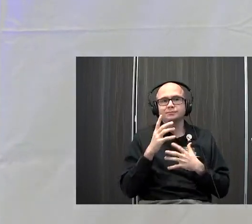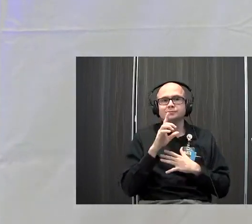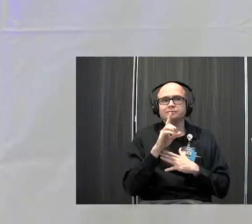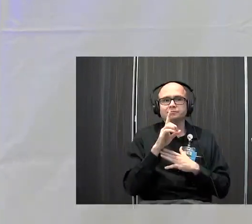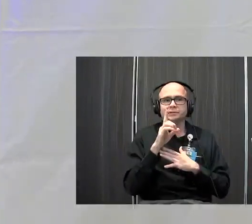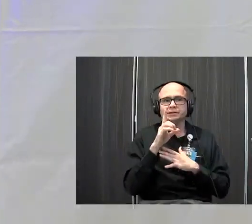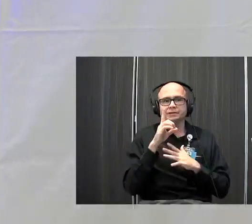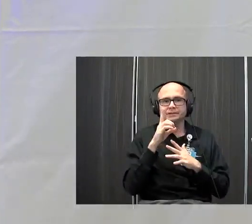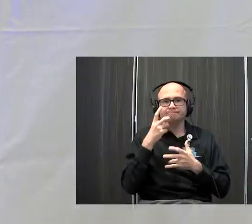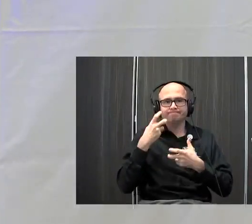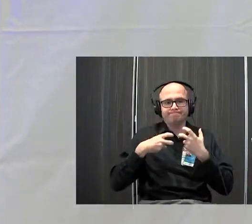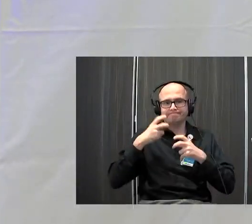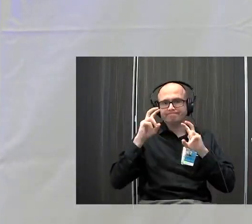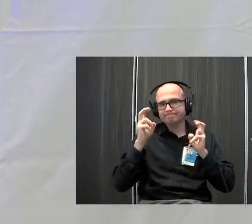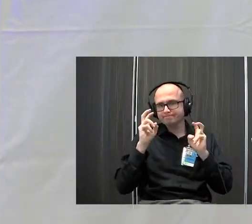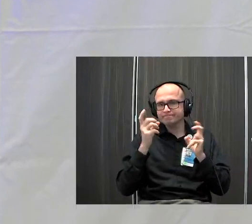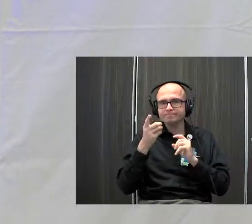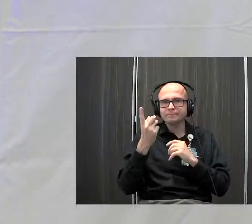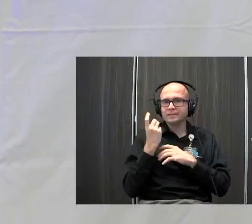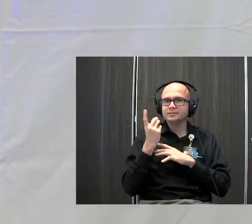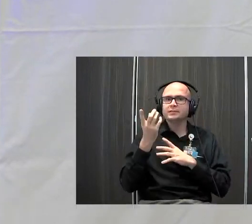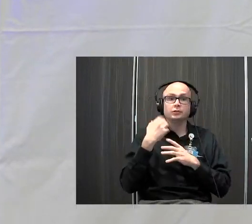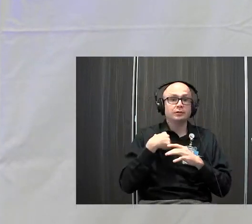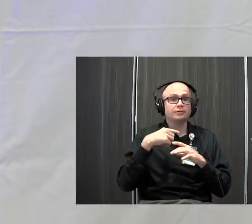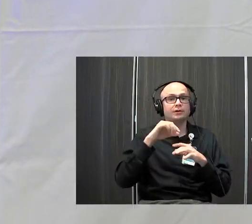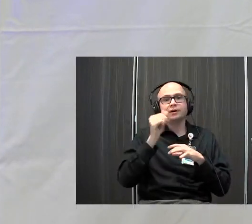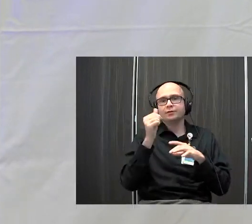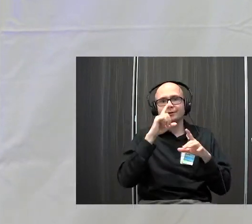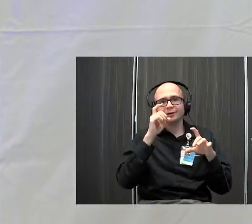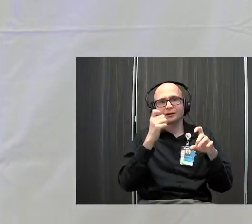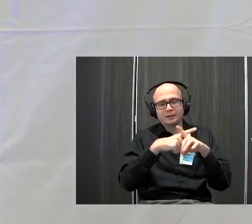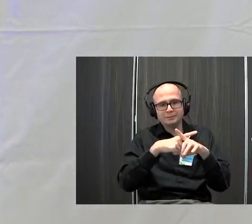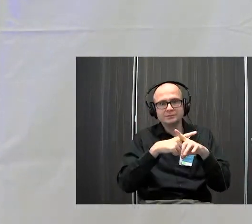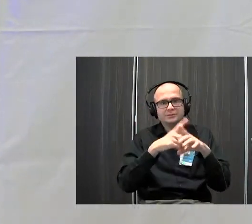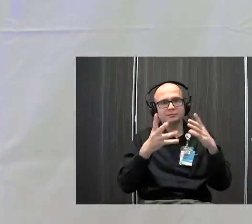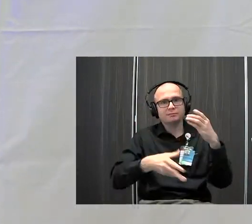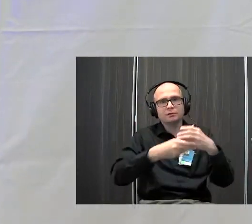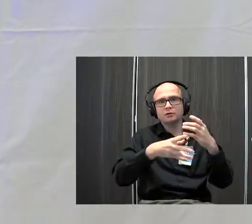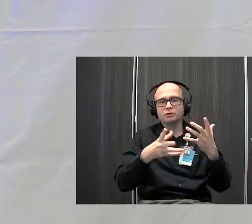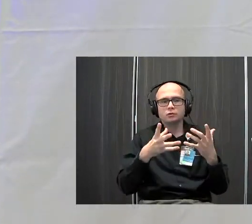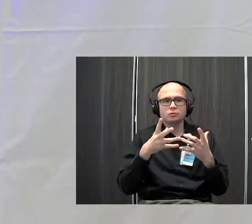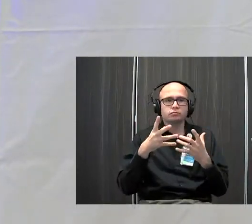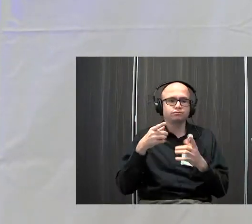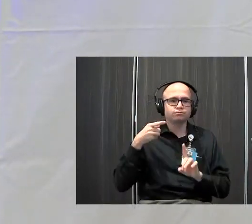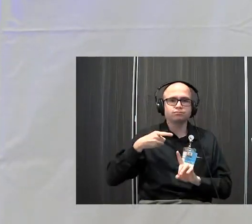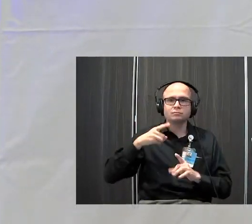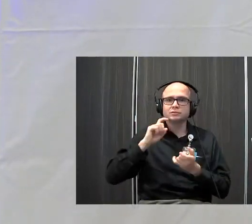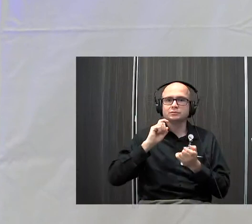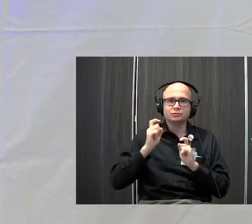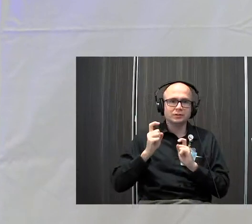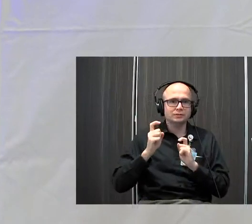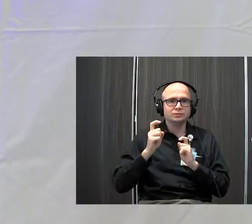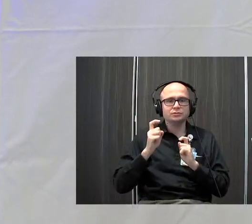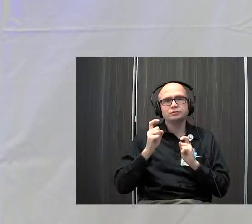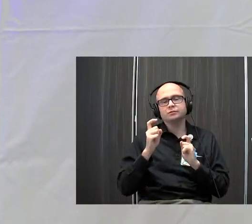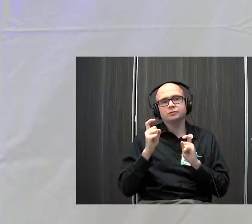the dilemma you're asking is you have to take another level of complexity and ask, what about change the